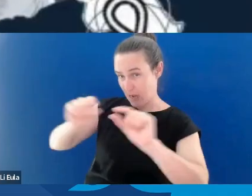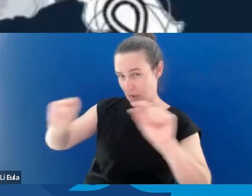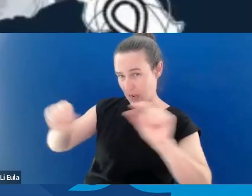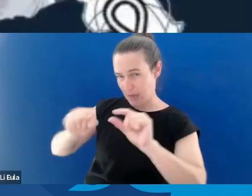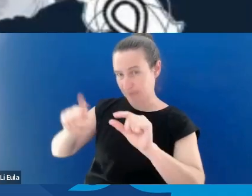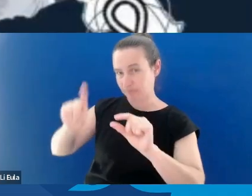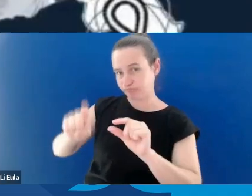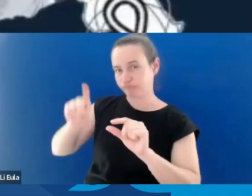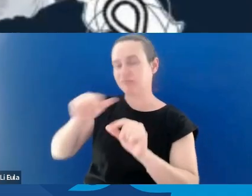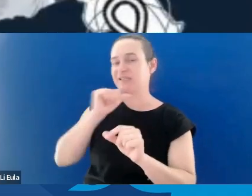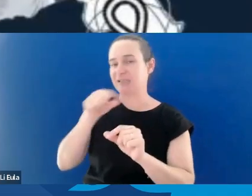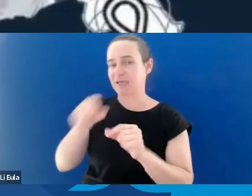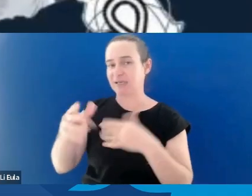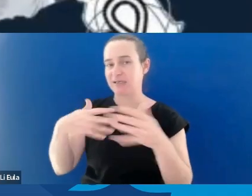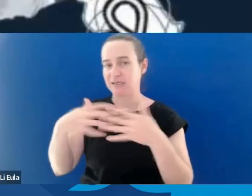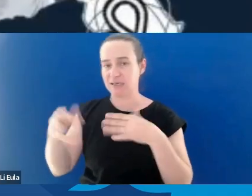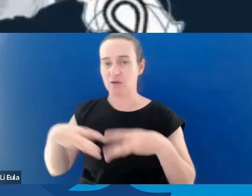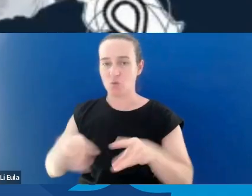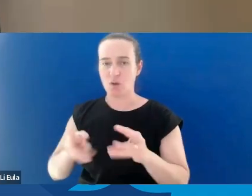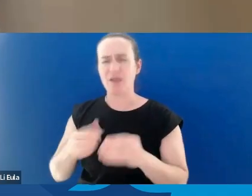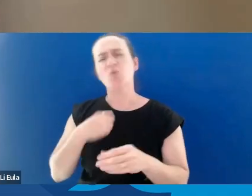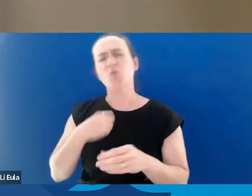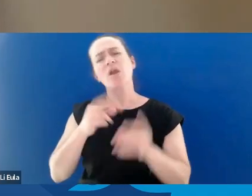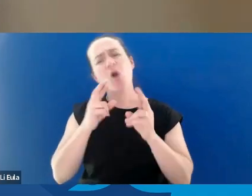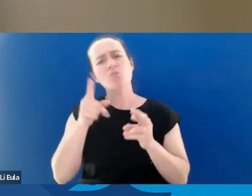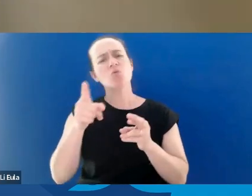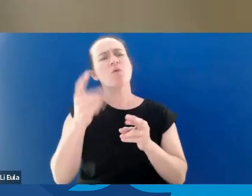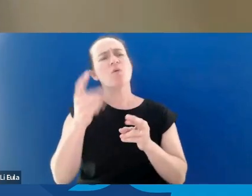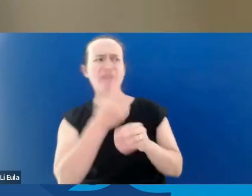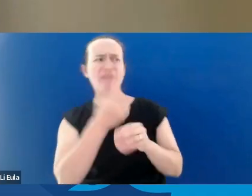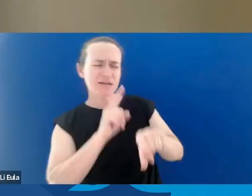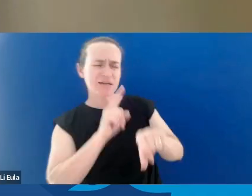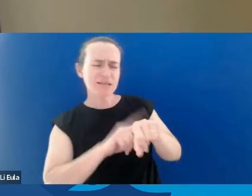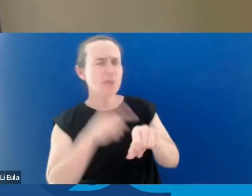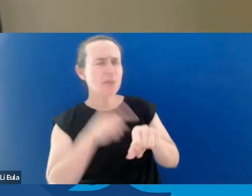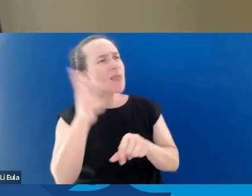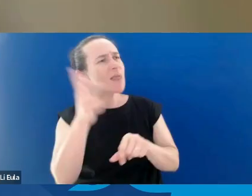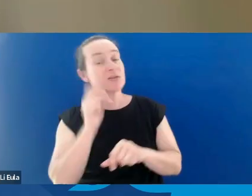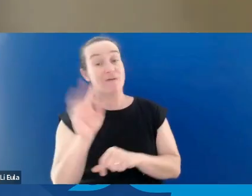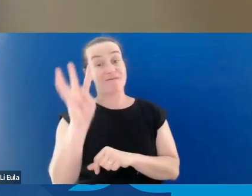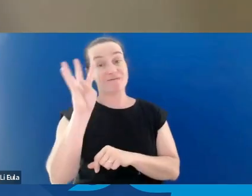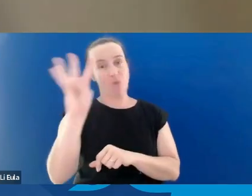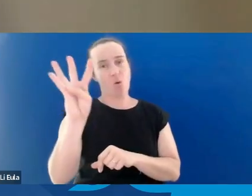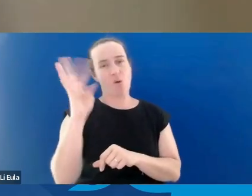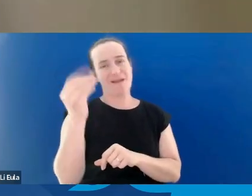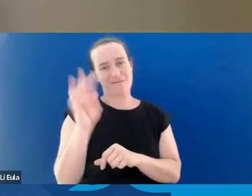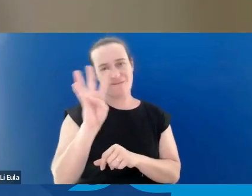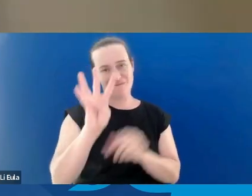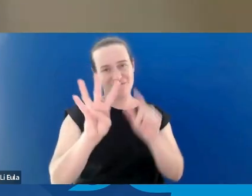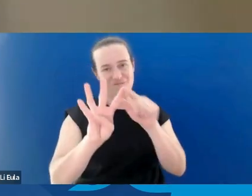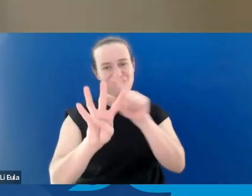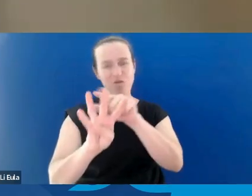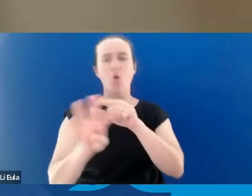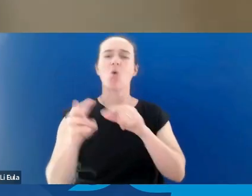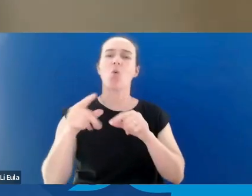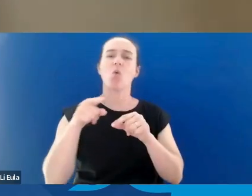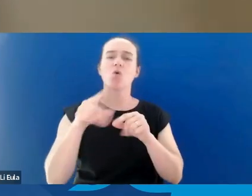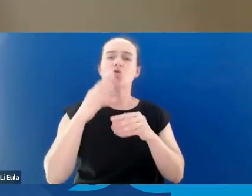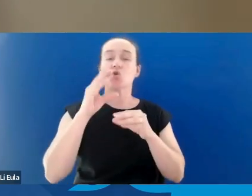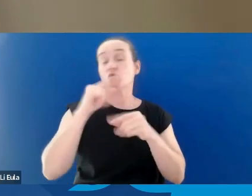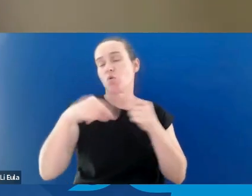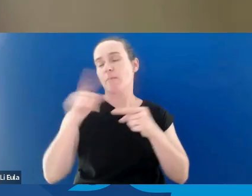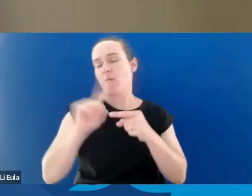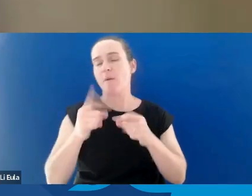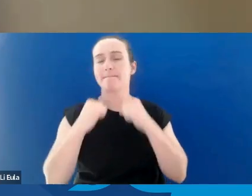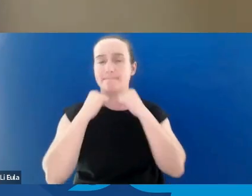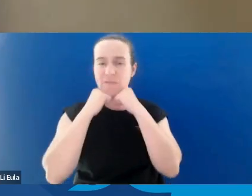this work and hope that you will find the time to listen to the 4 episodes around parenting and drug use. We